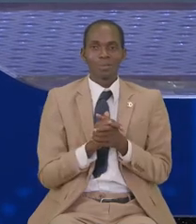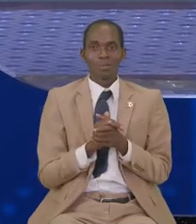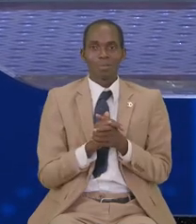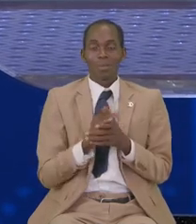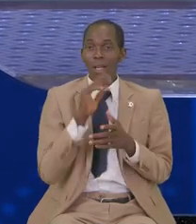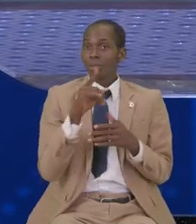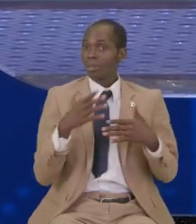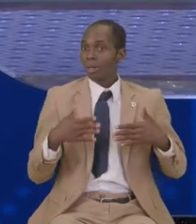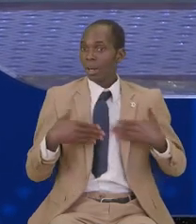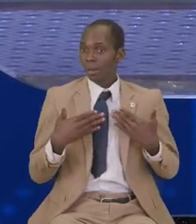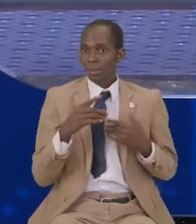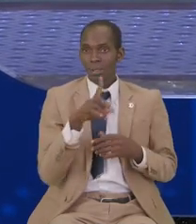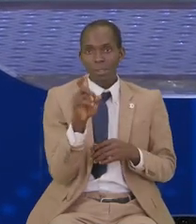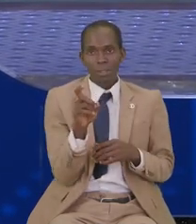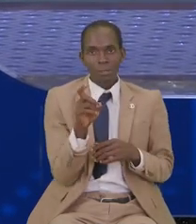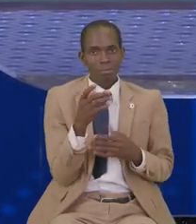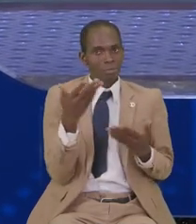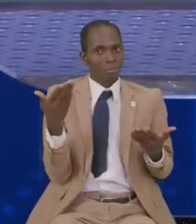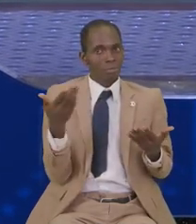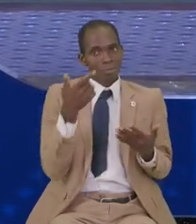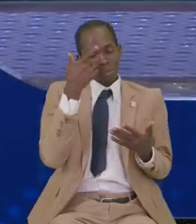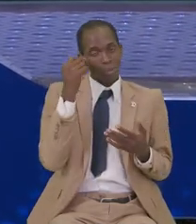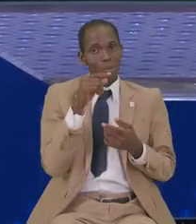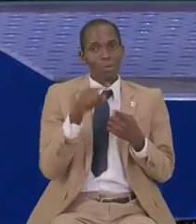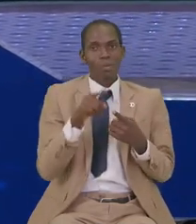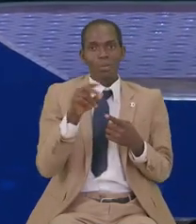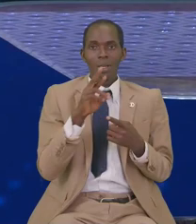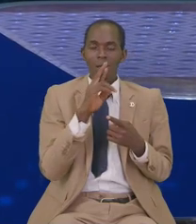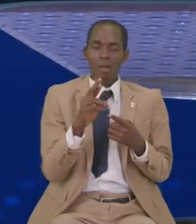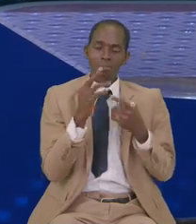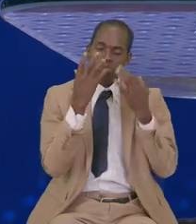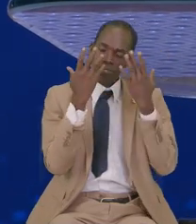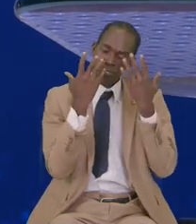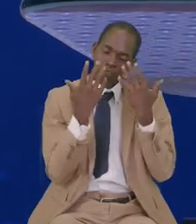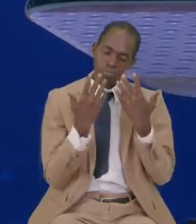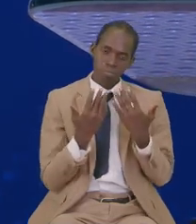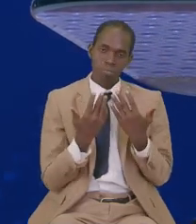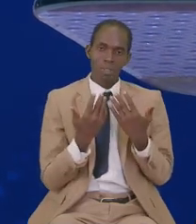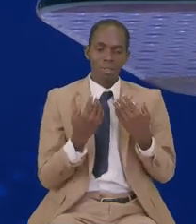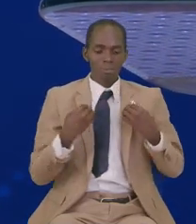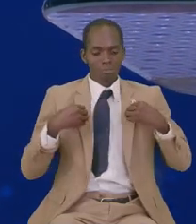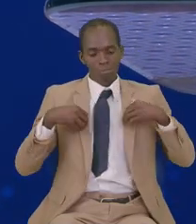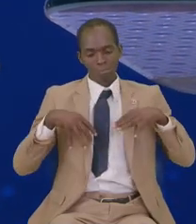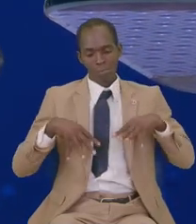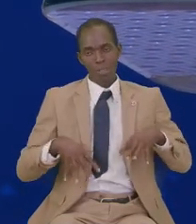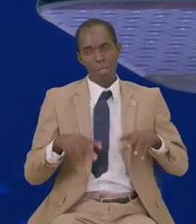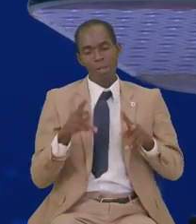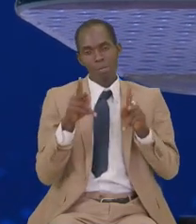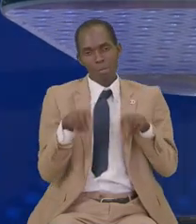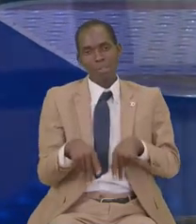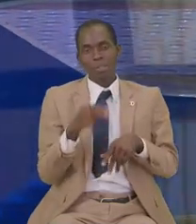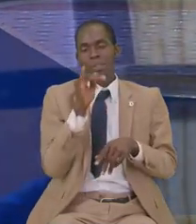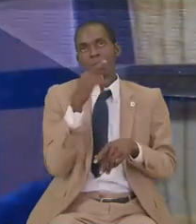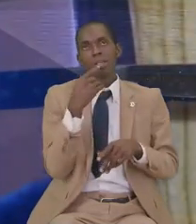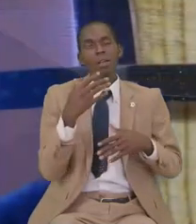Are you happy? Because when a sad, sorrowful, depressed person is saying Happy New